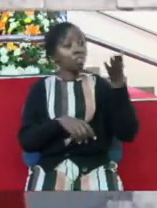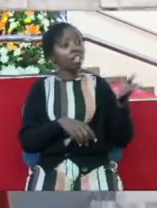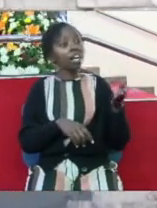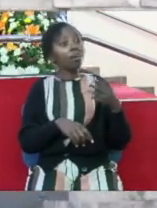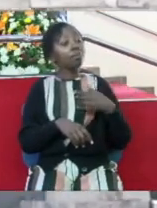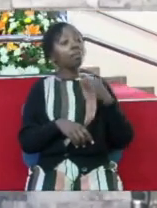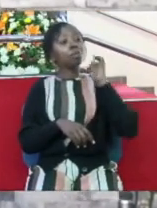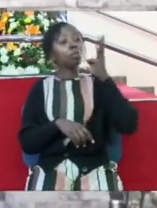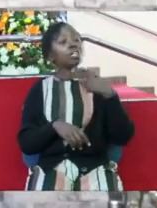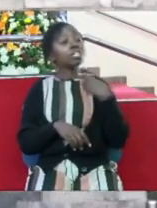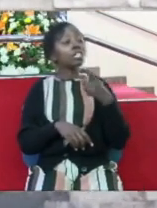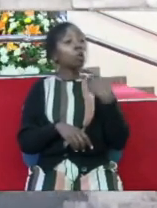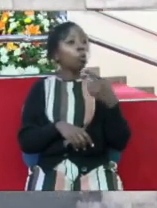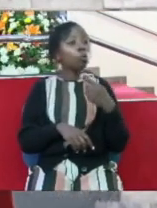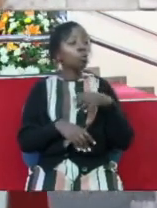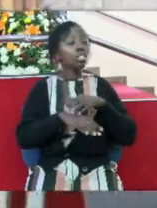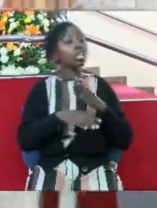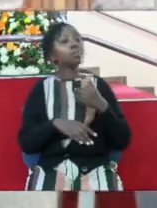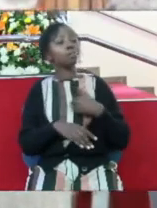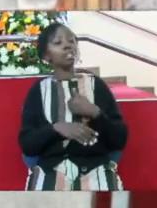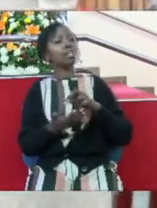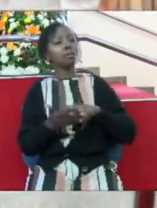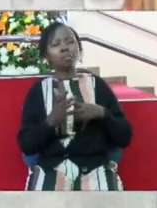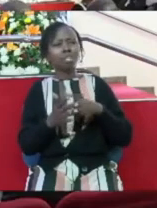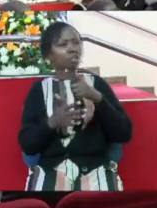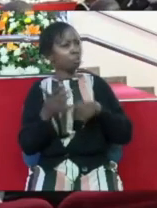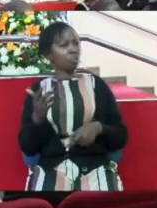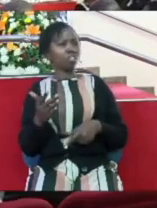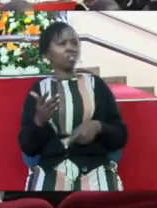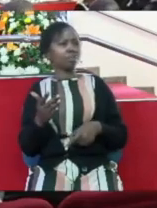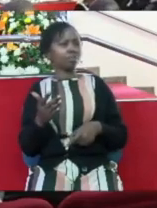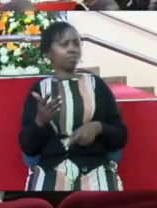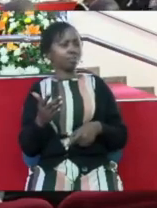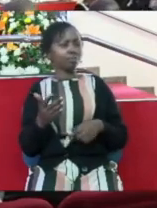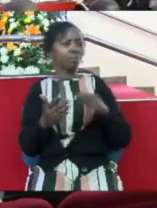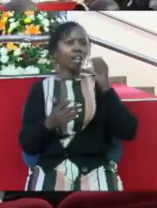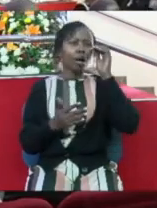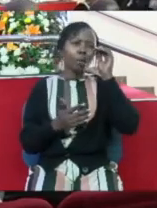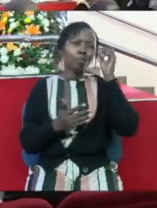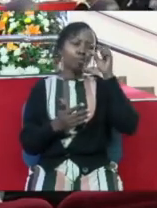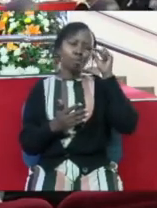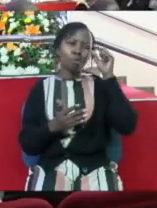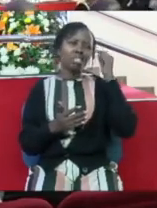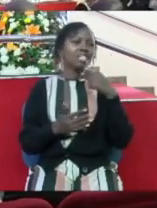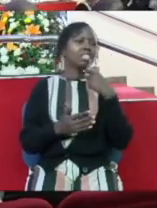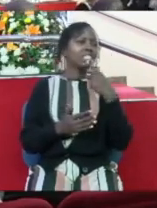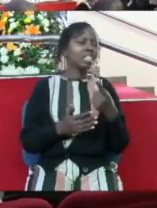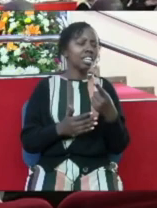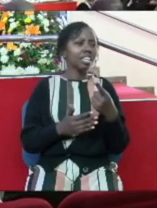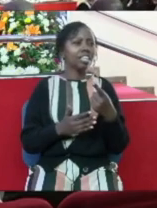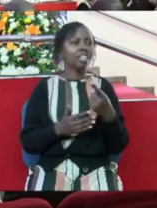aliyenituma?" What did this mean? Ile maanisha nini? He was like, "I want to first know you intimately.